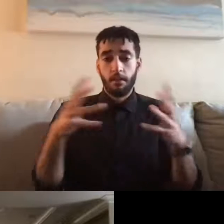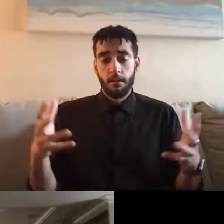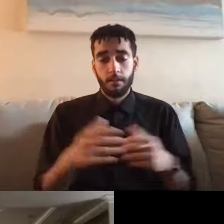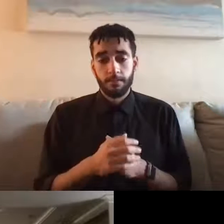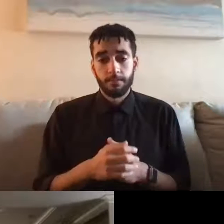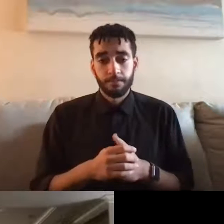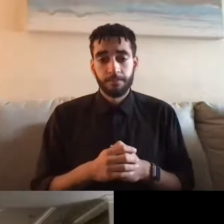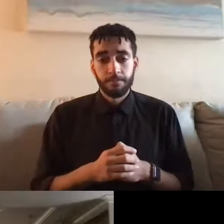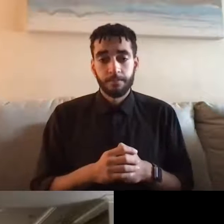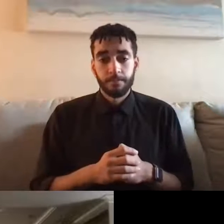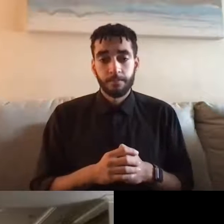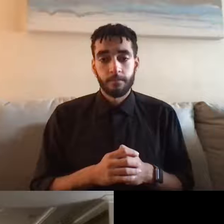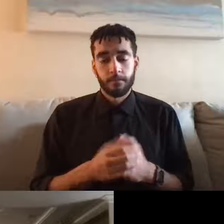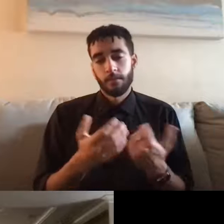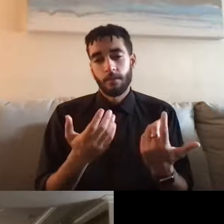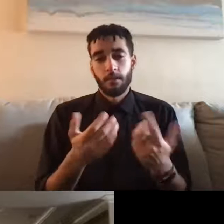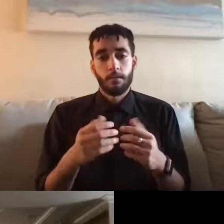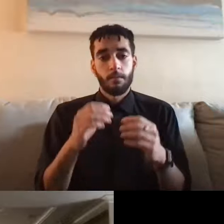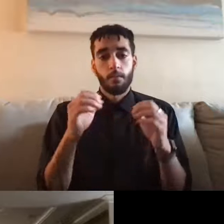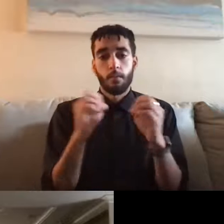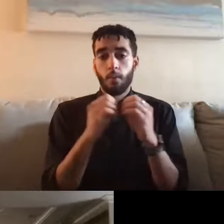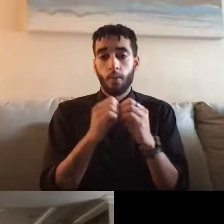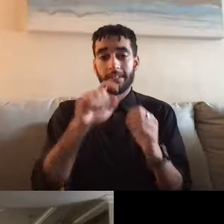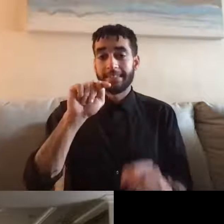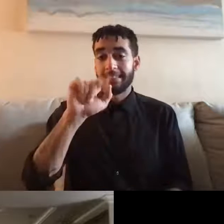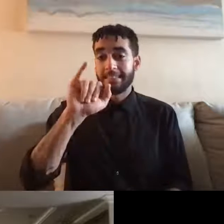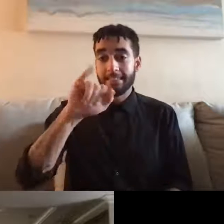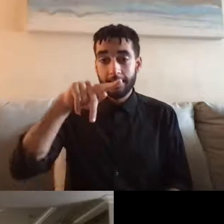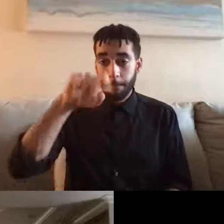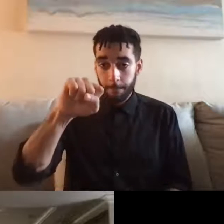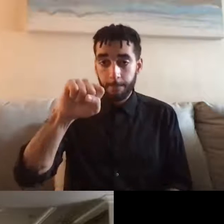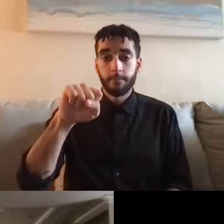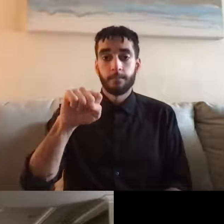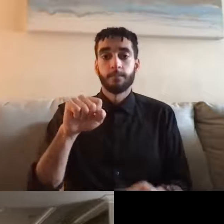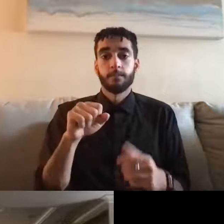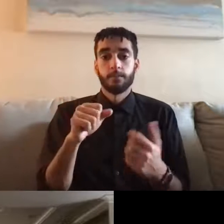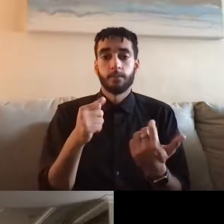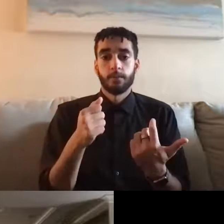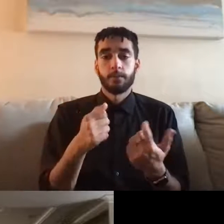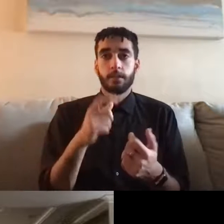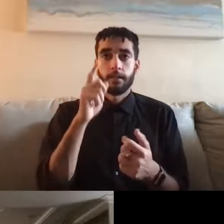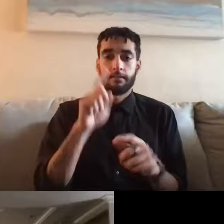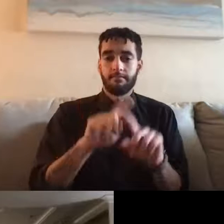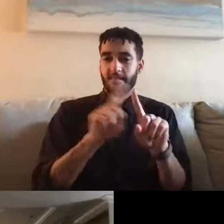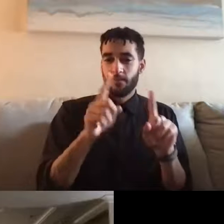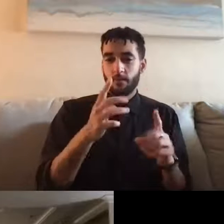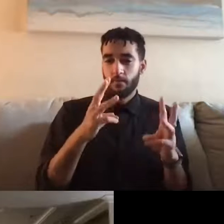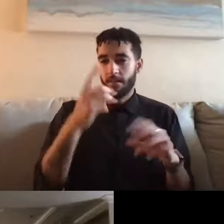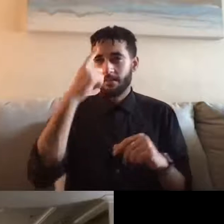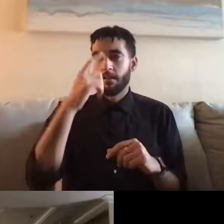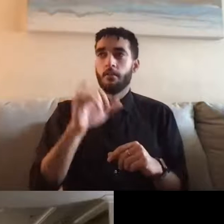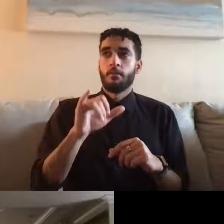tips on how to handle individuals with dementia. and my mom had vascular